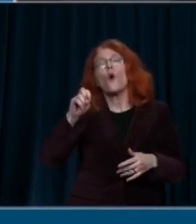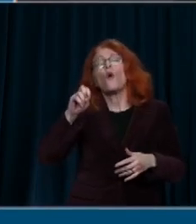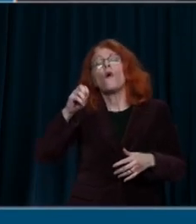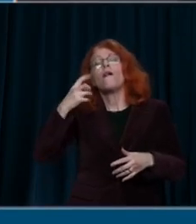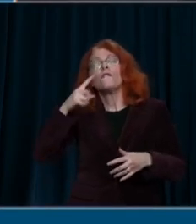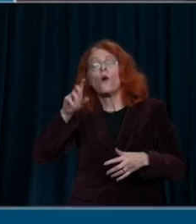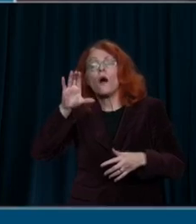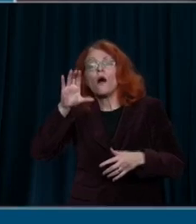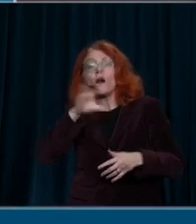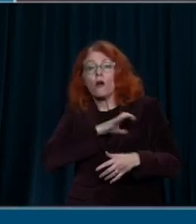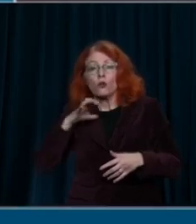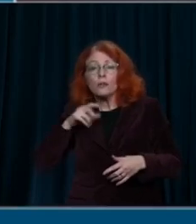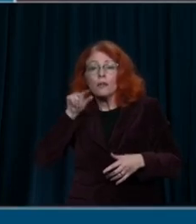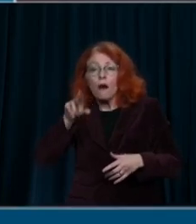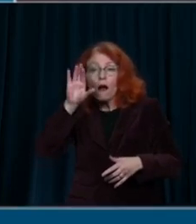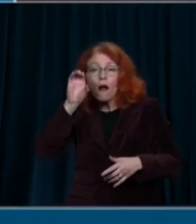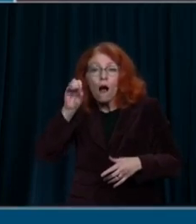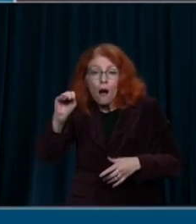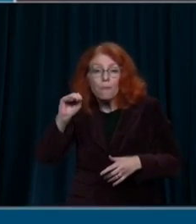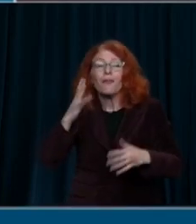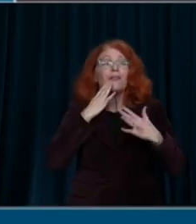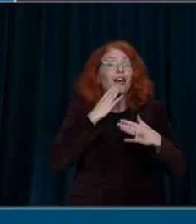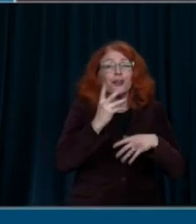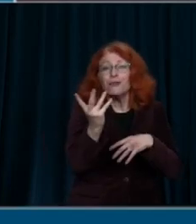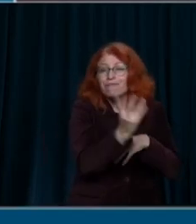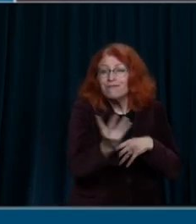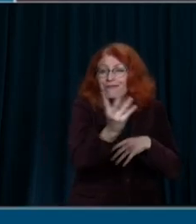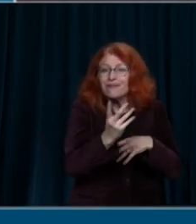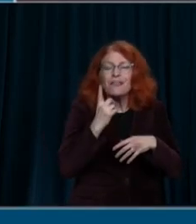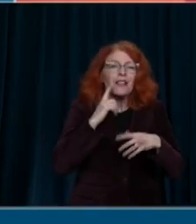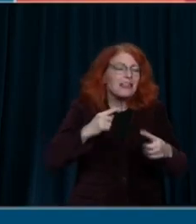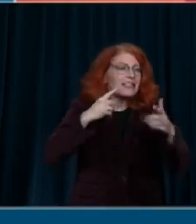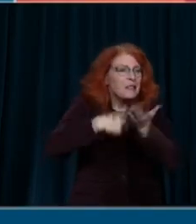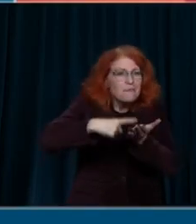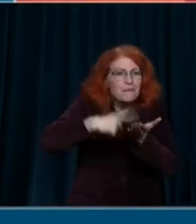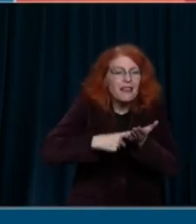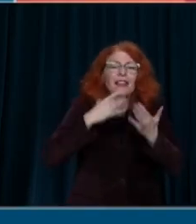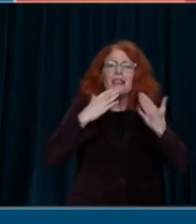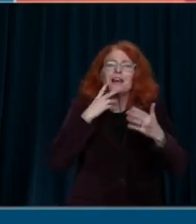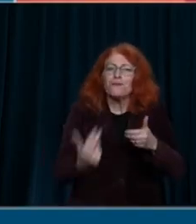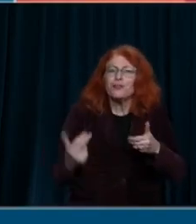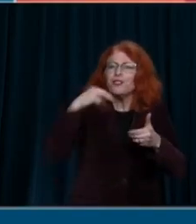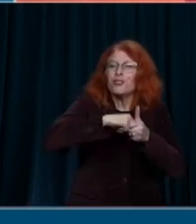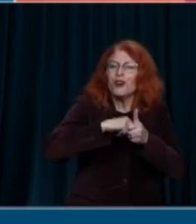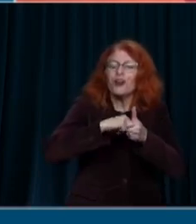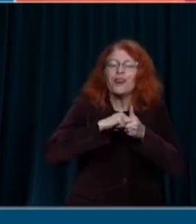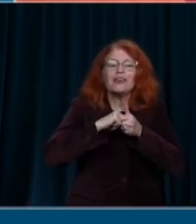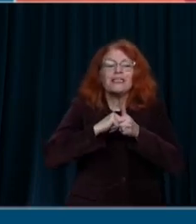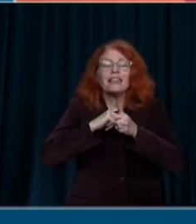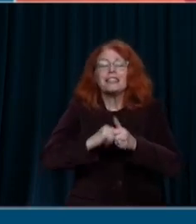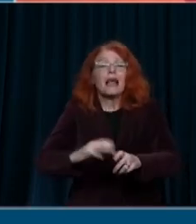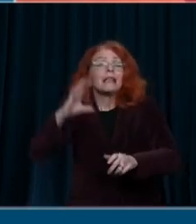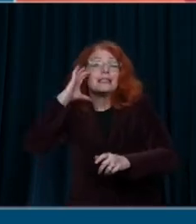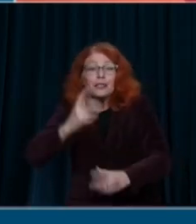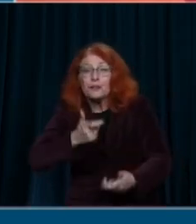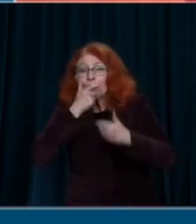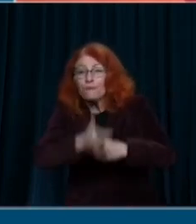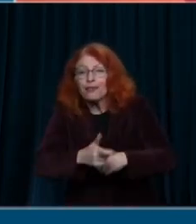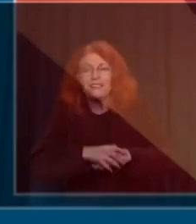JeroneForCongress.com. Thank the four of you for this debate, and thank you for joining us, listening and watching.